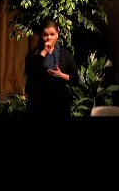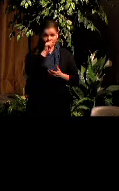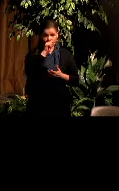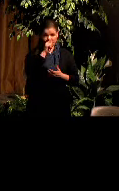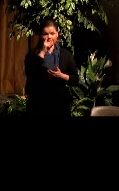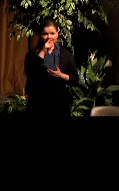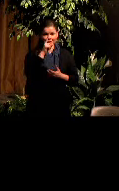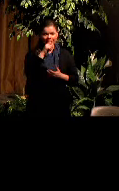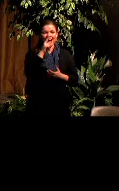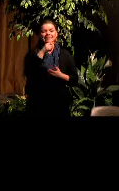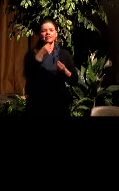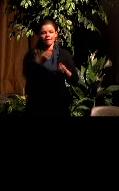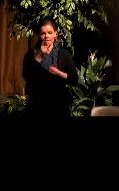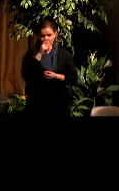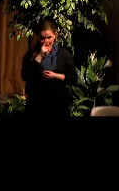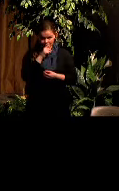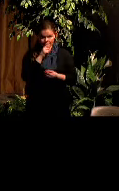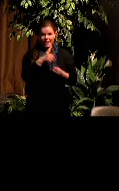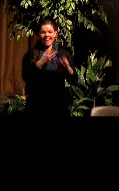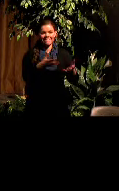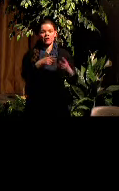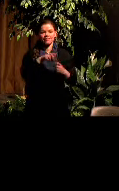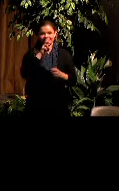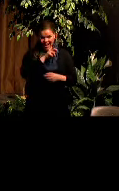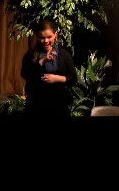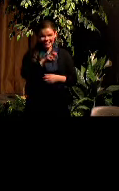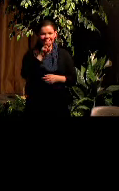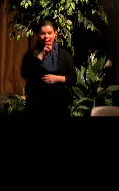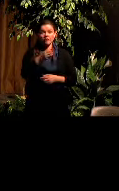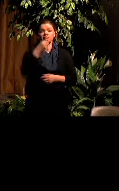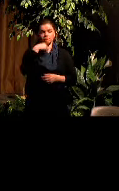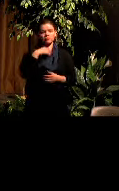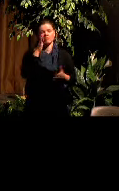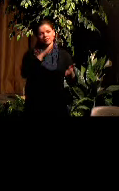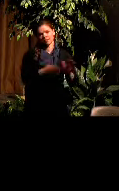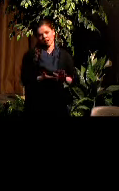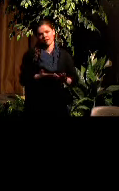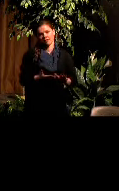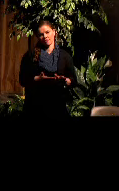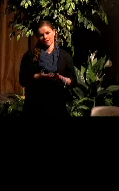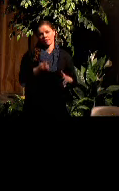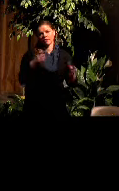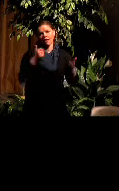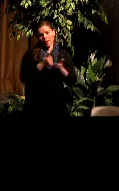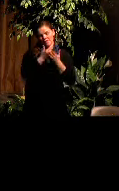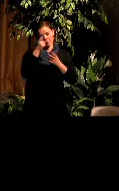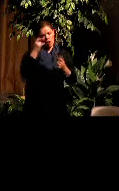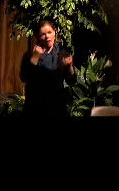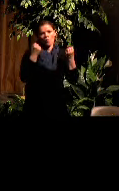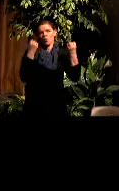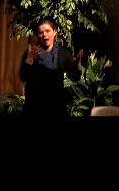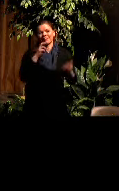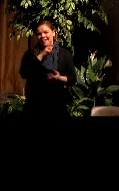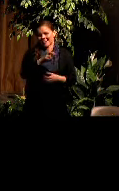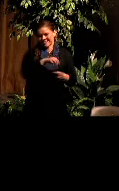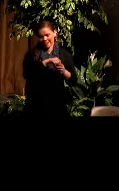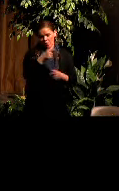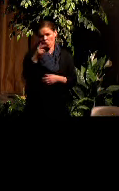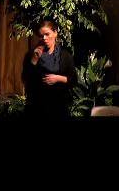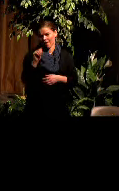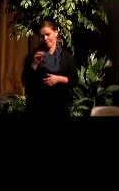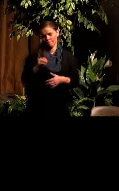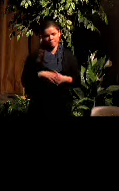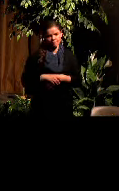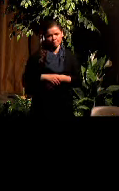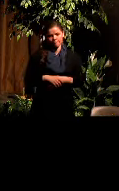Guam. And I think I said during my talk, the Department of Defense maintains massive amounts of land across the